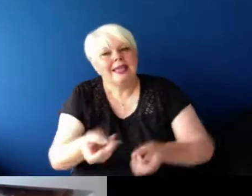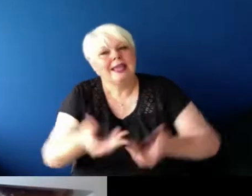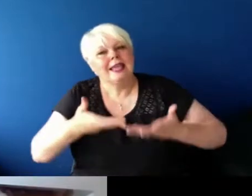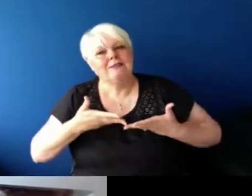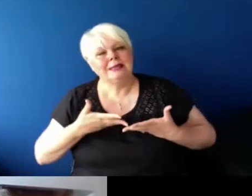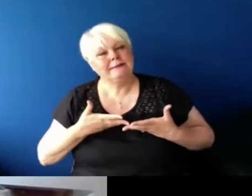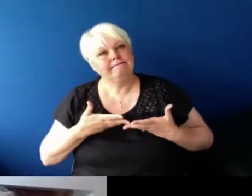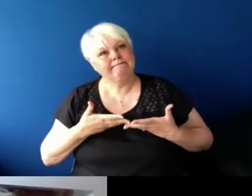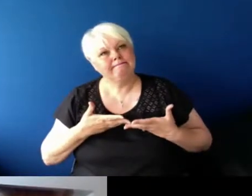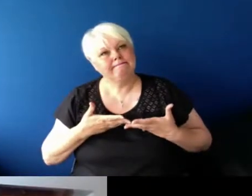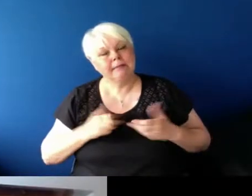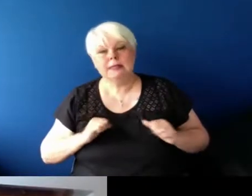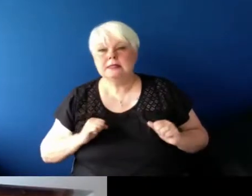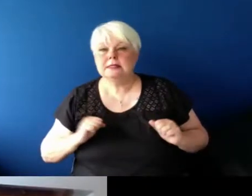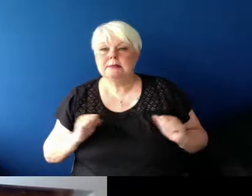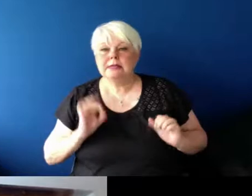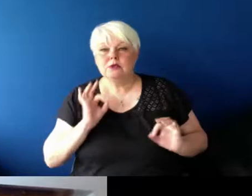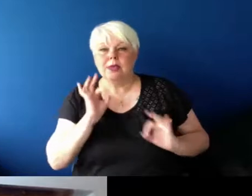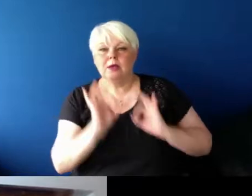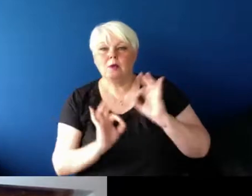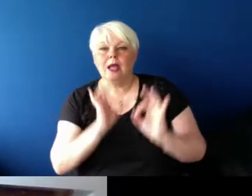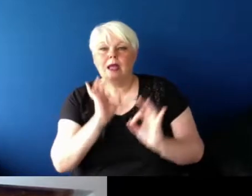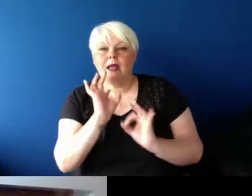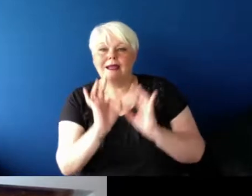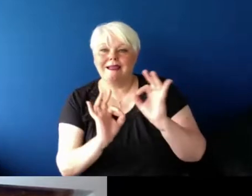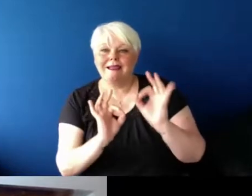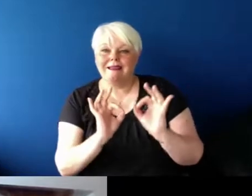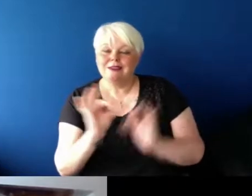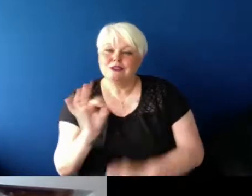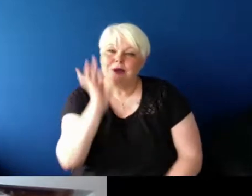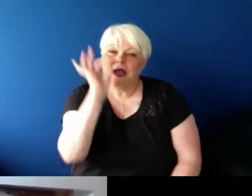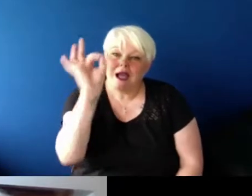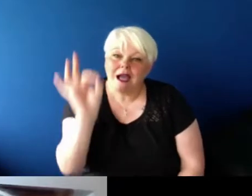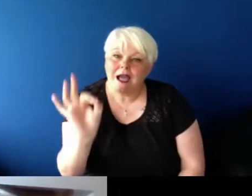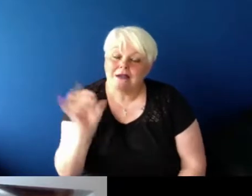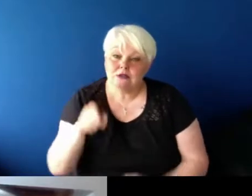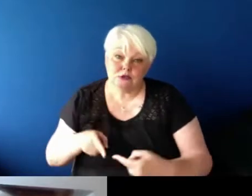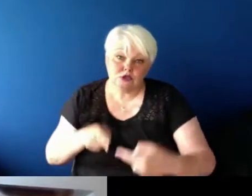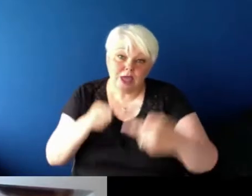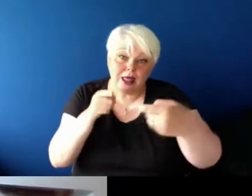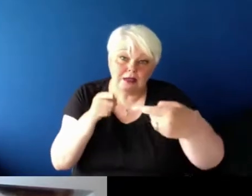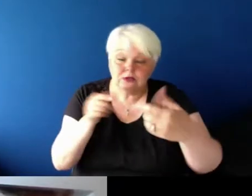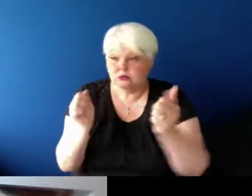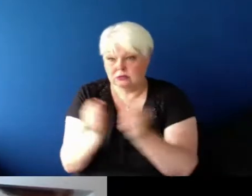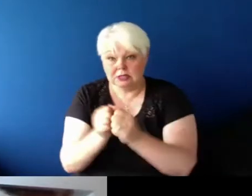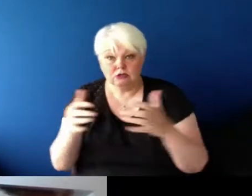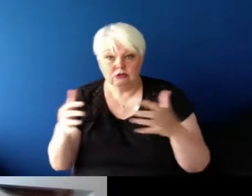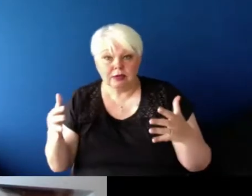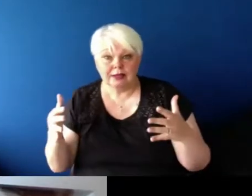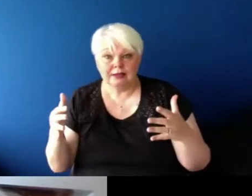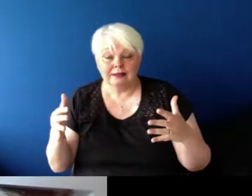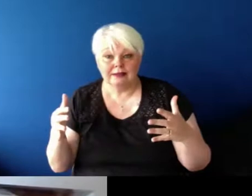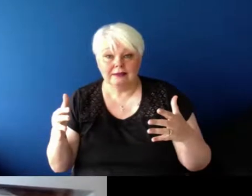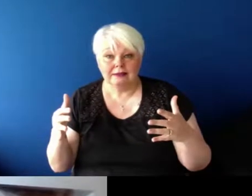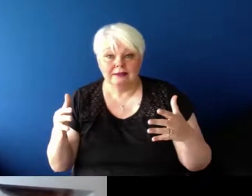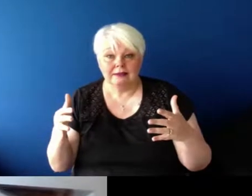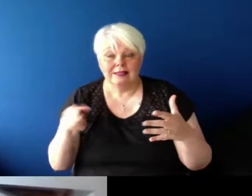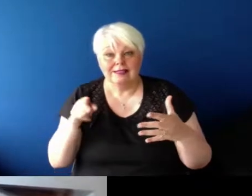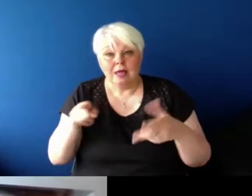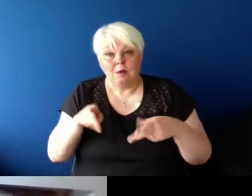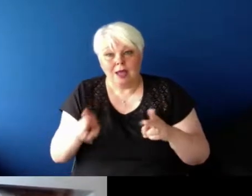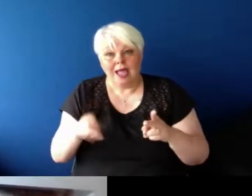to inquire and to ask and to challenge and to disagree in a way that I knew I